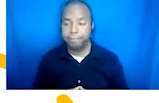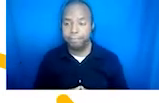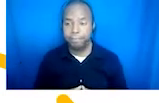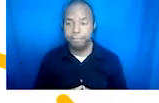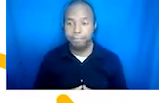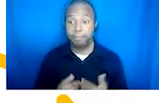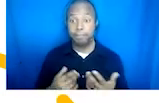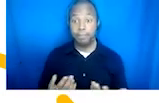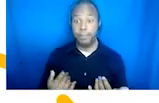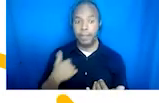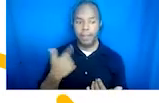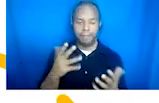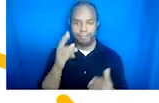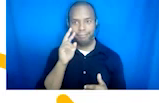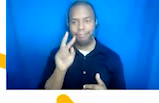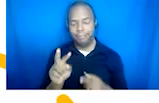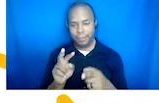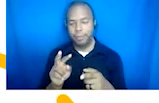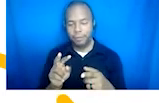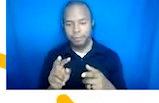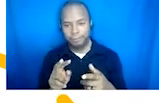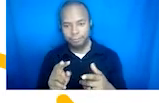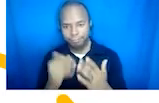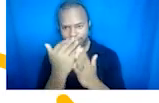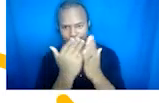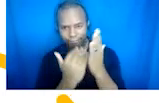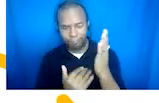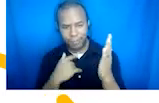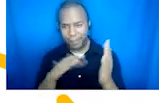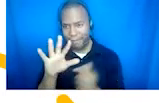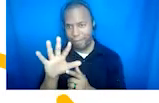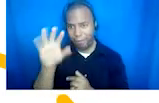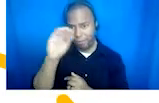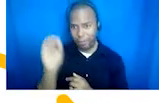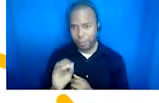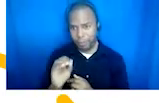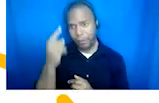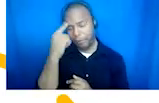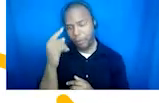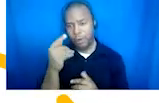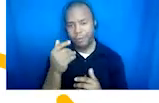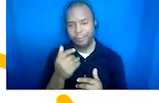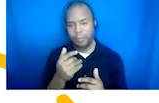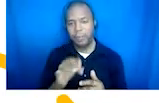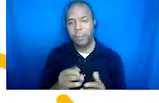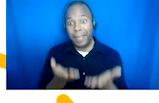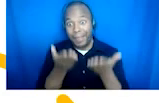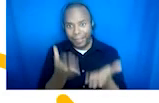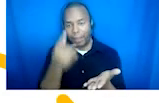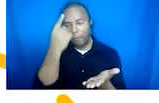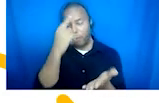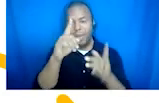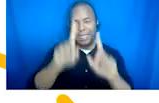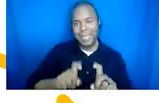Now, I've seen in the curriculum that 5% or so is for in-person testing, right? Or just the